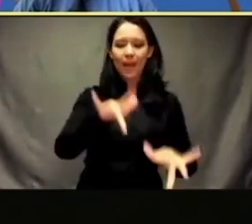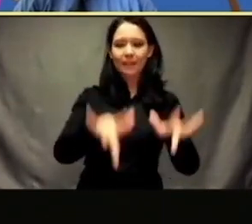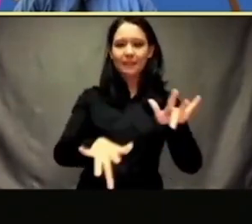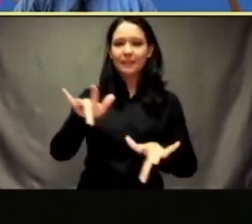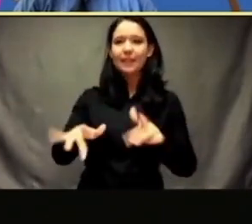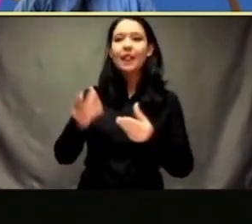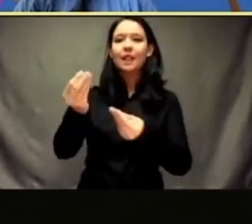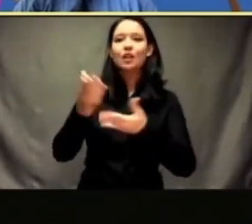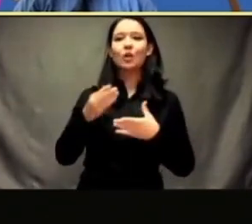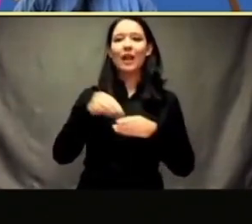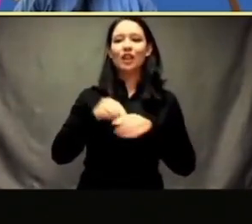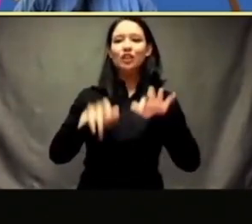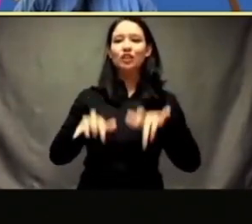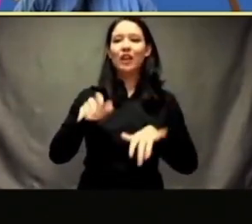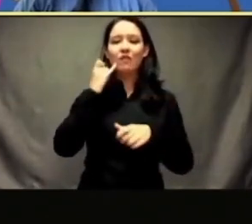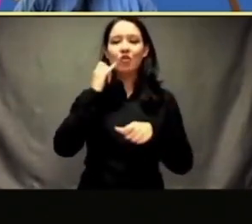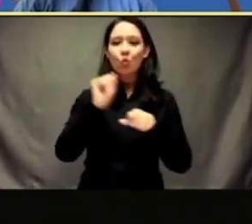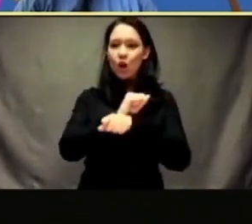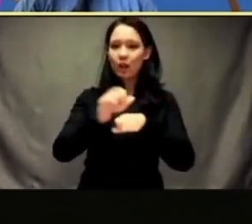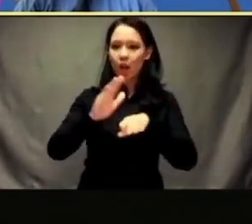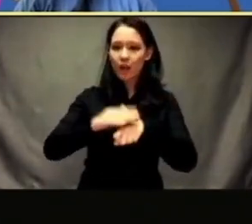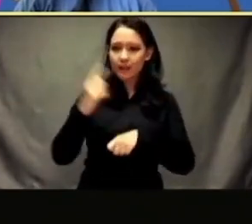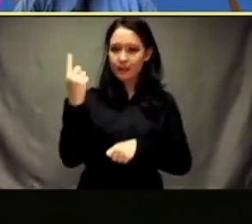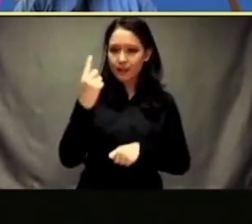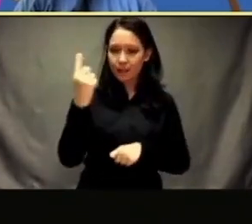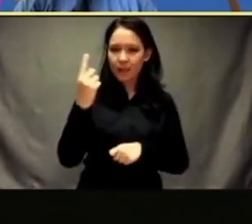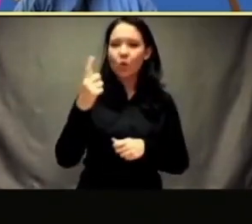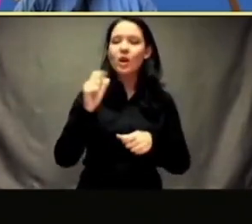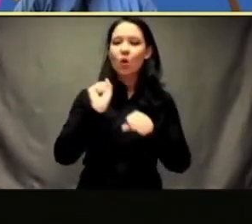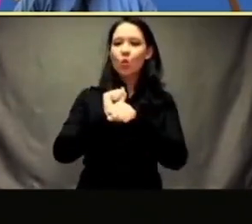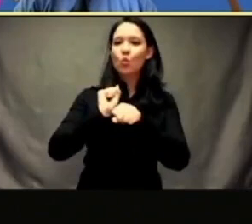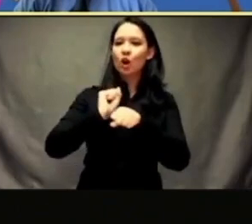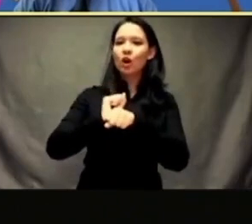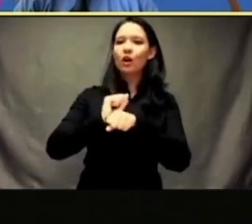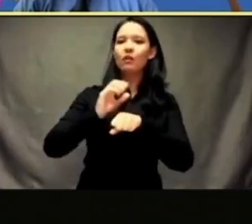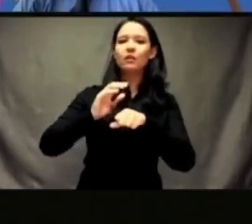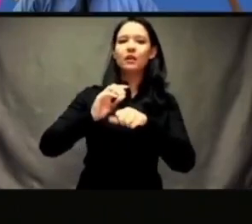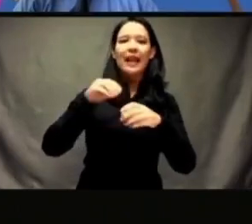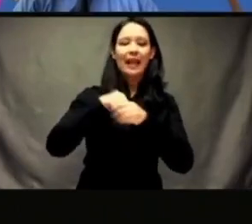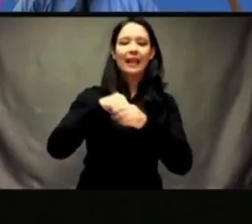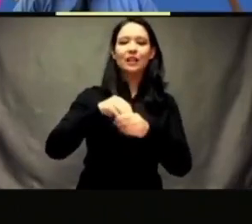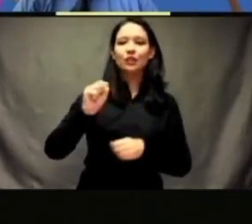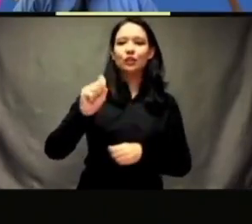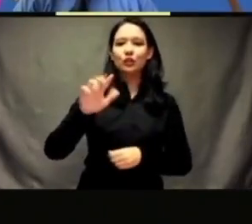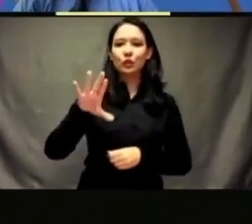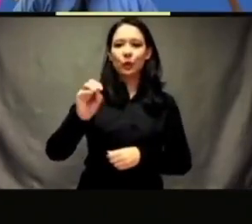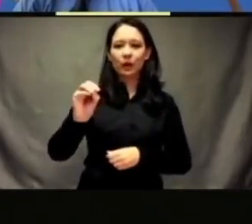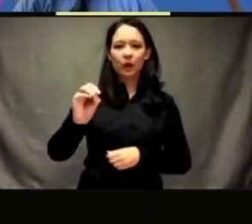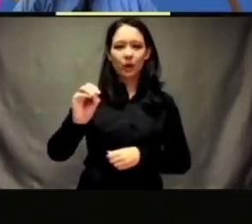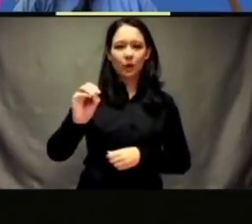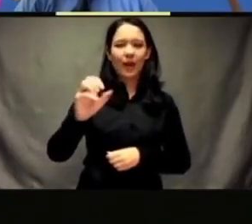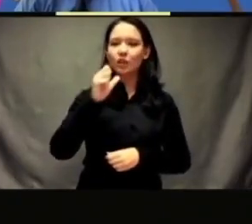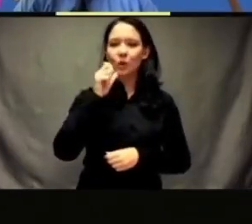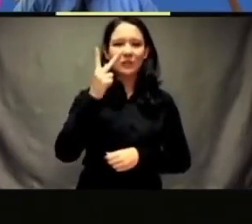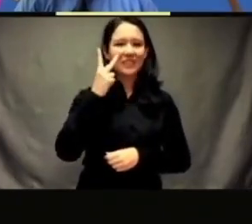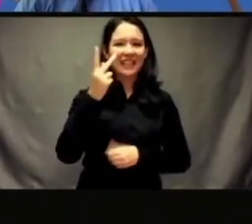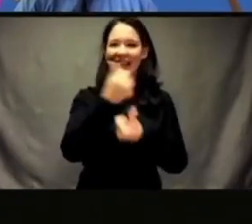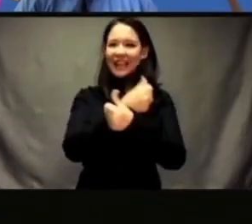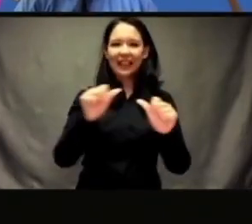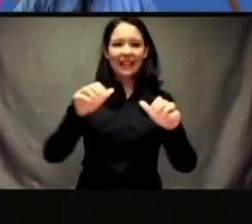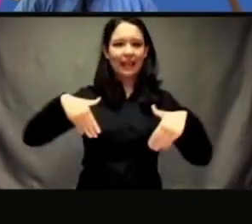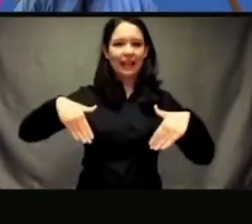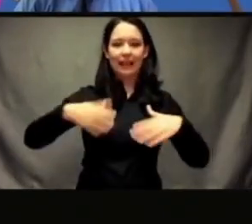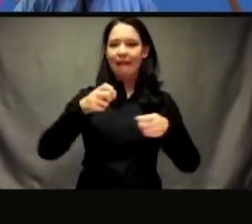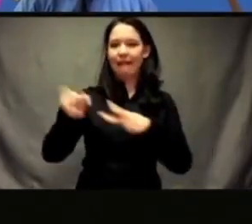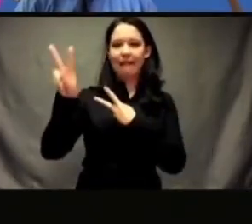if you're actually working on something, and we can actually look at in the studio. A lot of I people don't see anything in the studio. a lot of